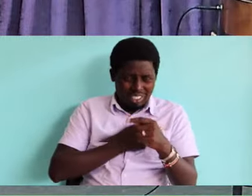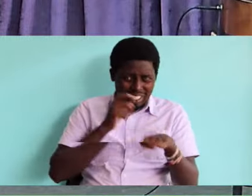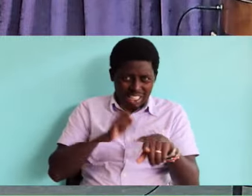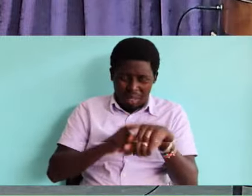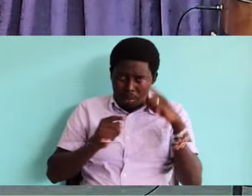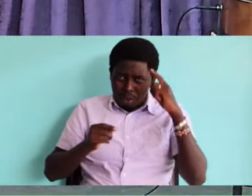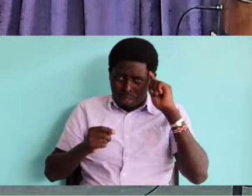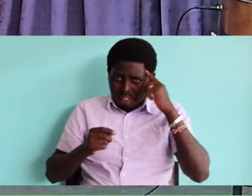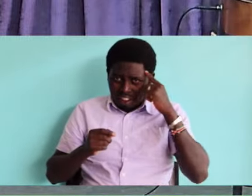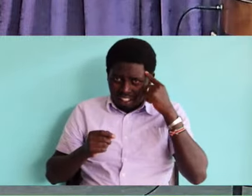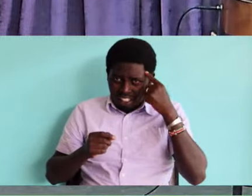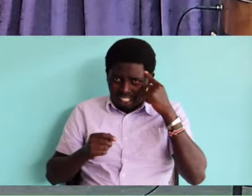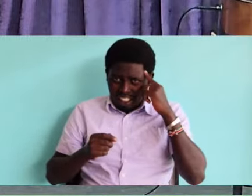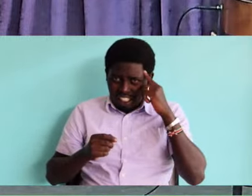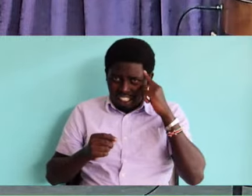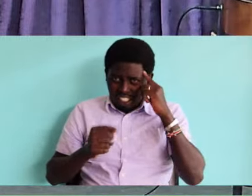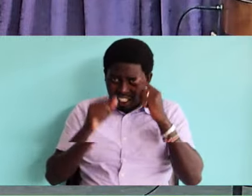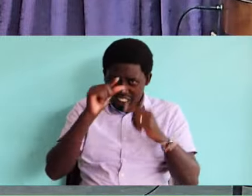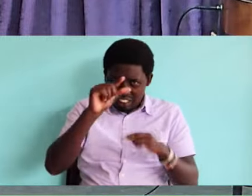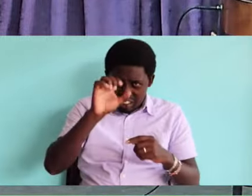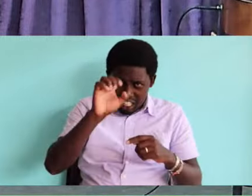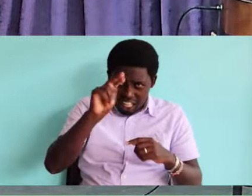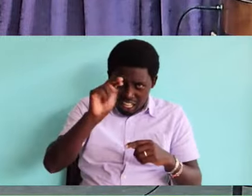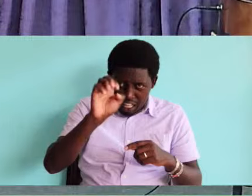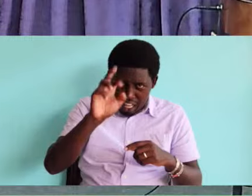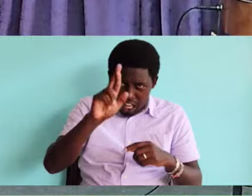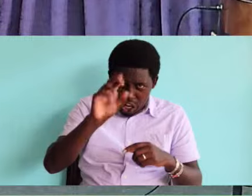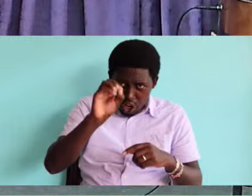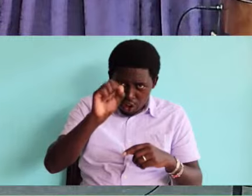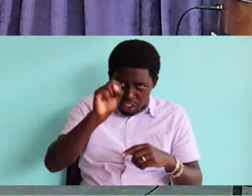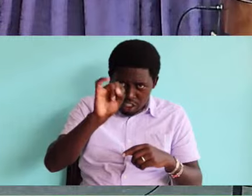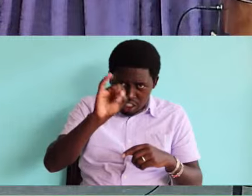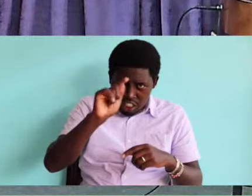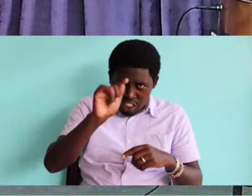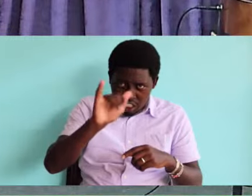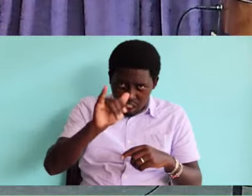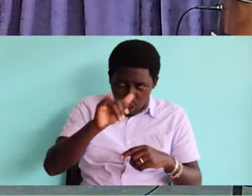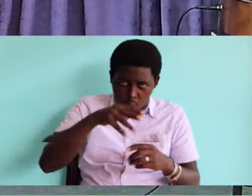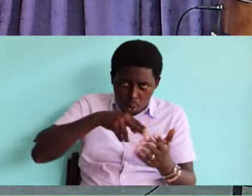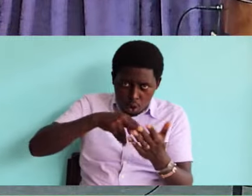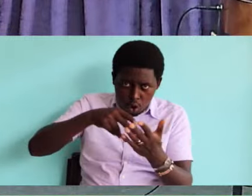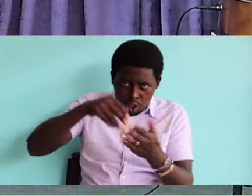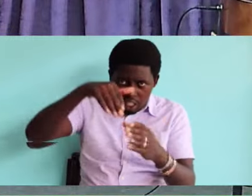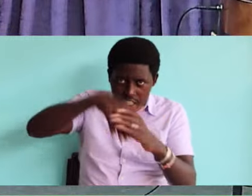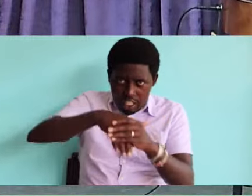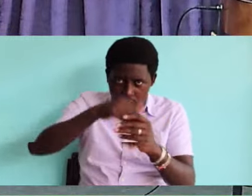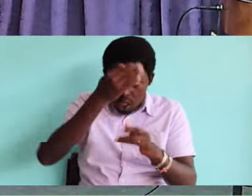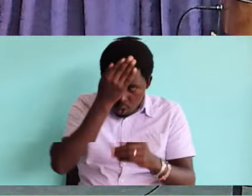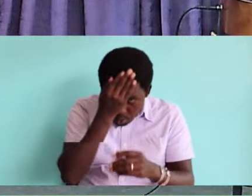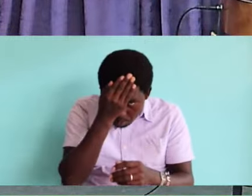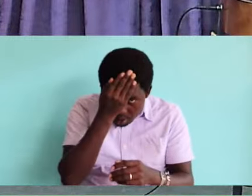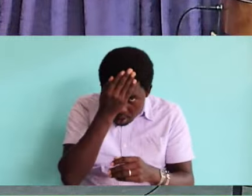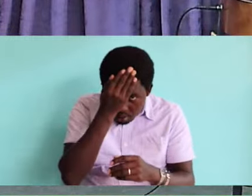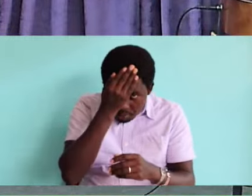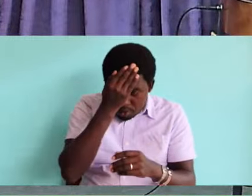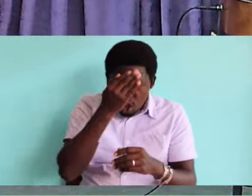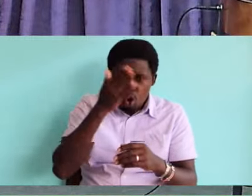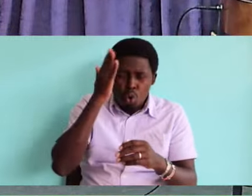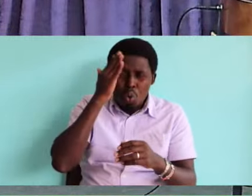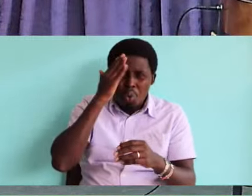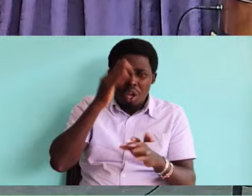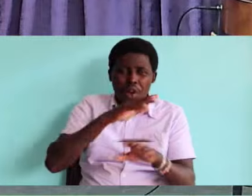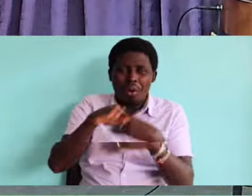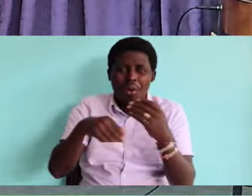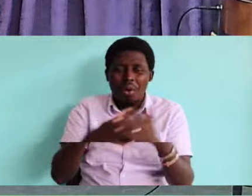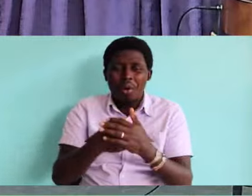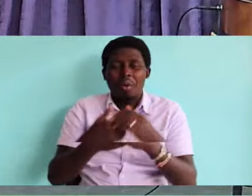about generosity, should cause us to walk in humility, knowing that all that we have,